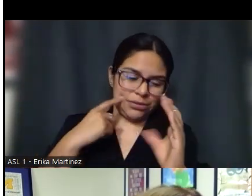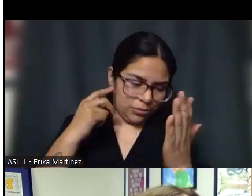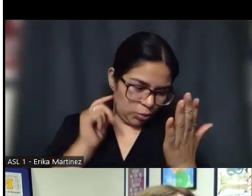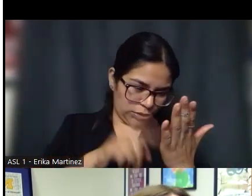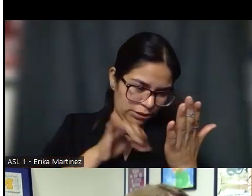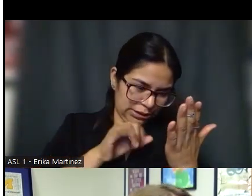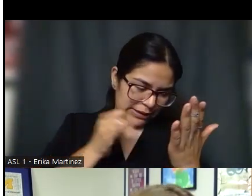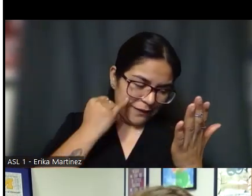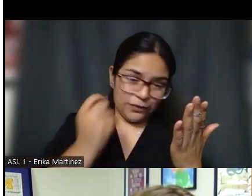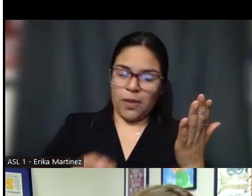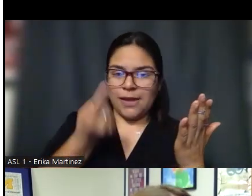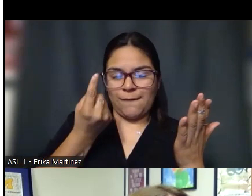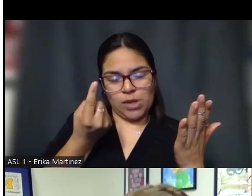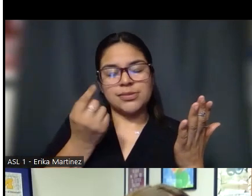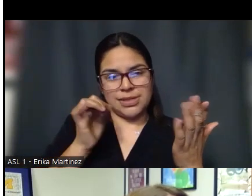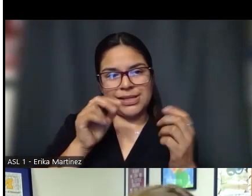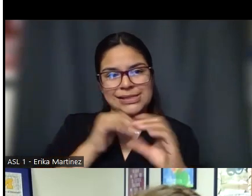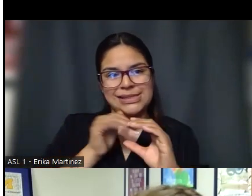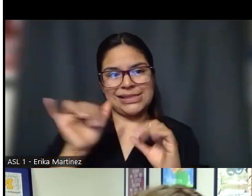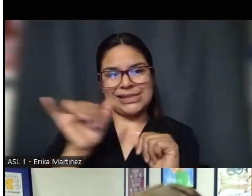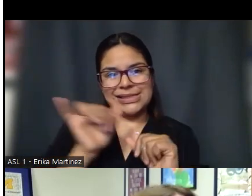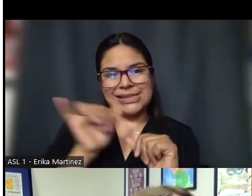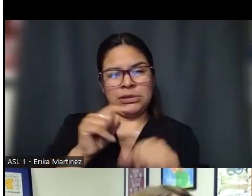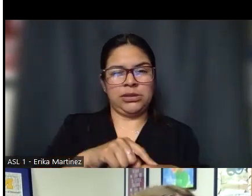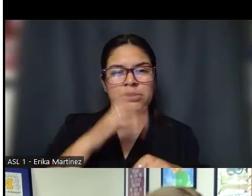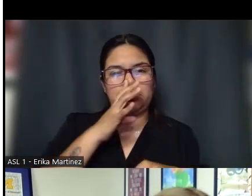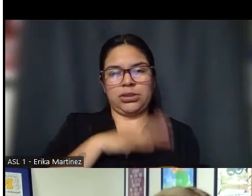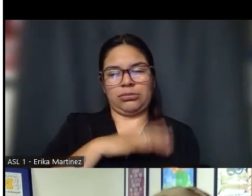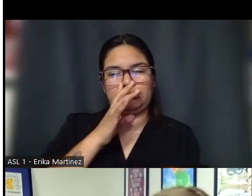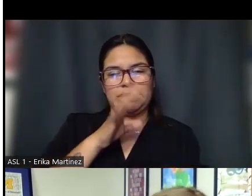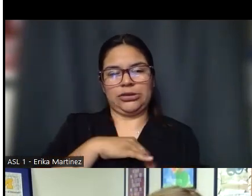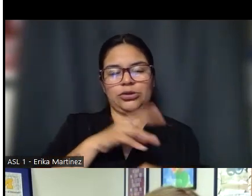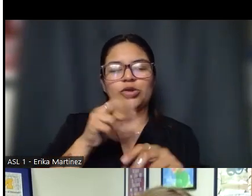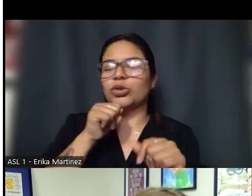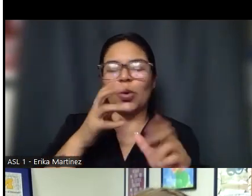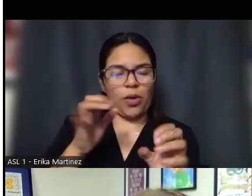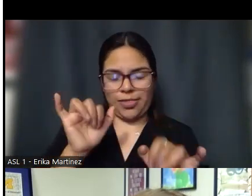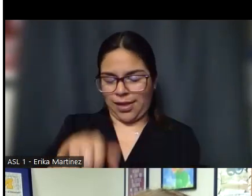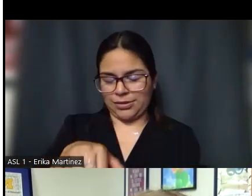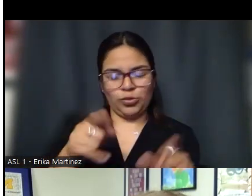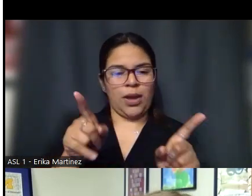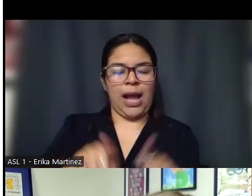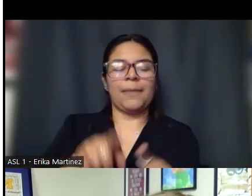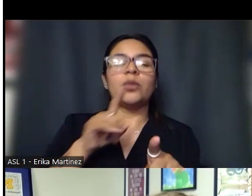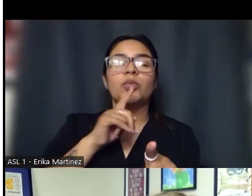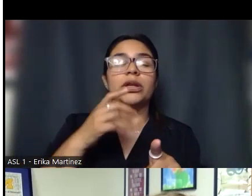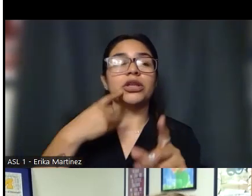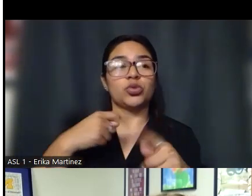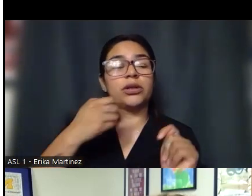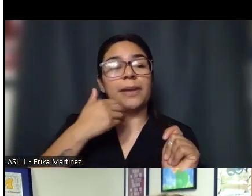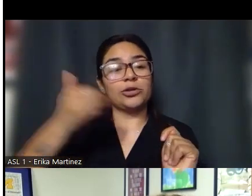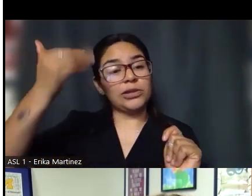from the same listserv in a day, you start to tend to ignore them. So we wanted to avoid that. So we were really cognizant to be